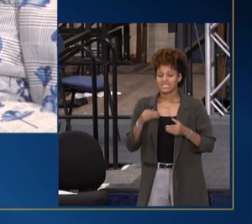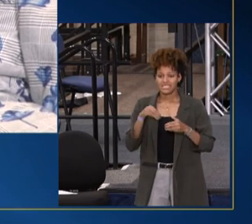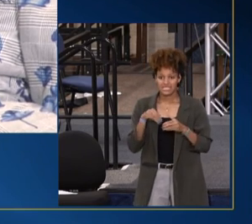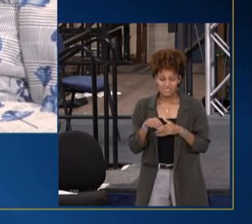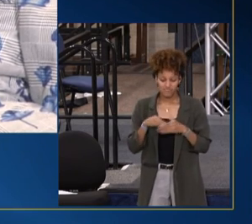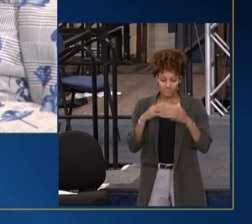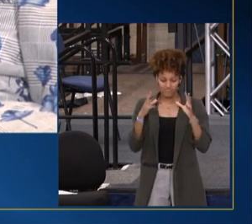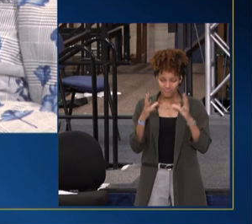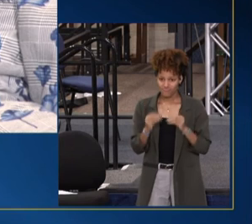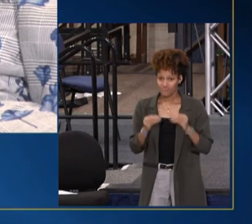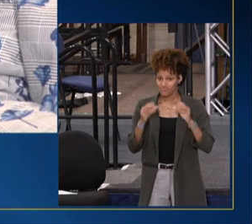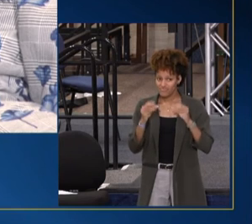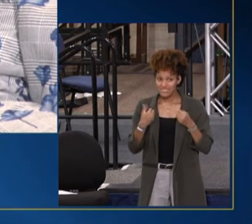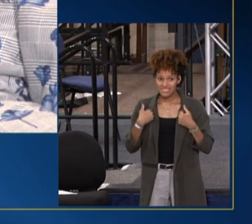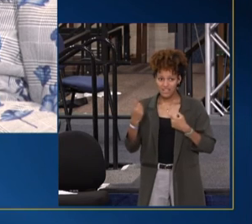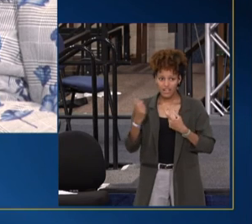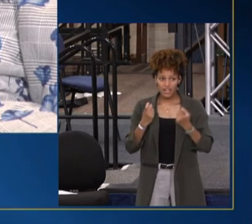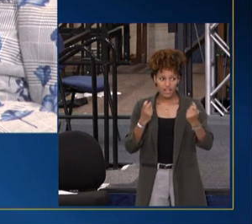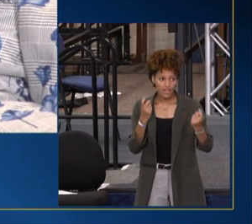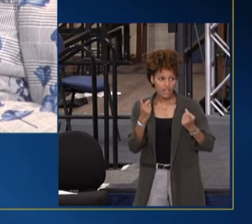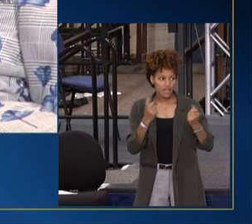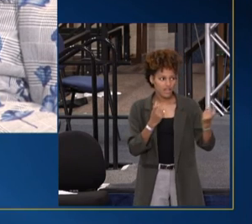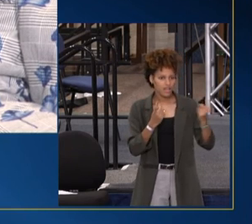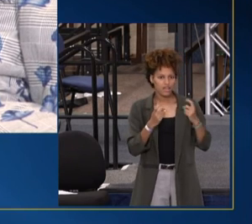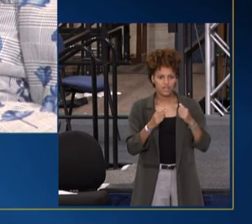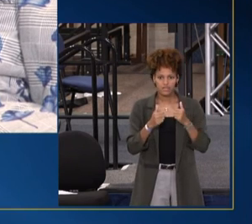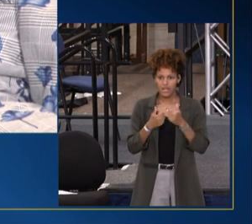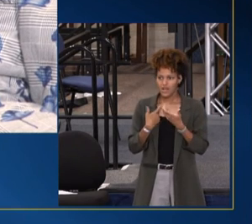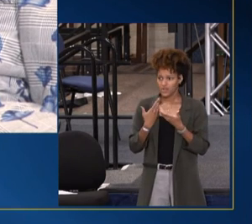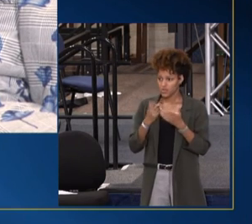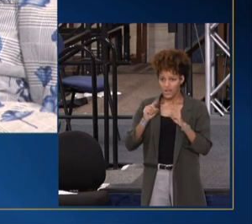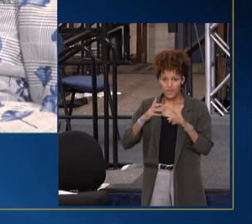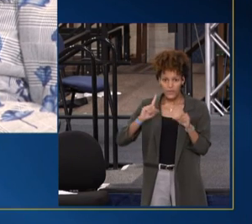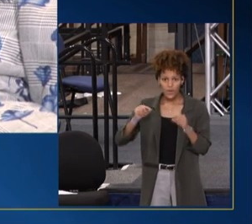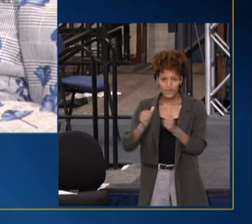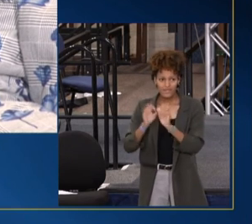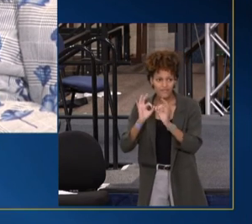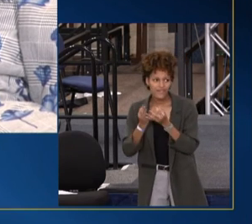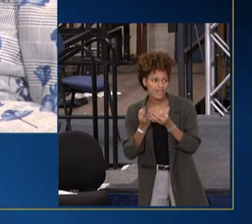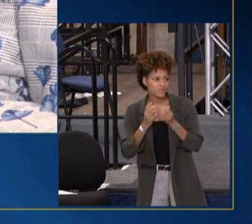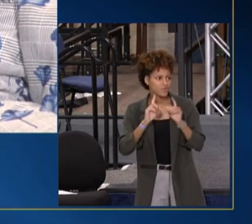they're asking, where can I take our family? Where can we go?